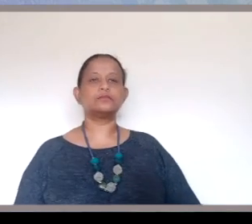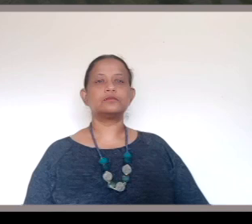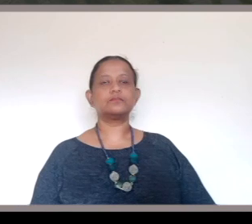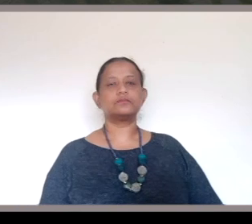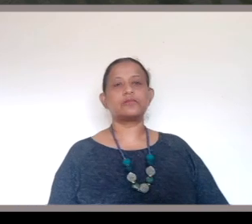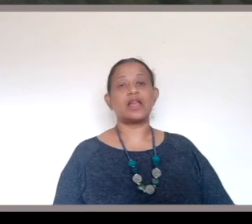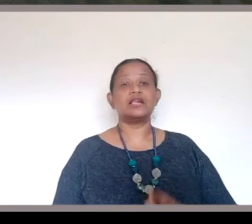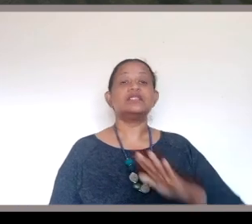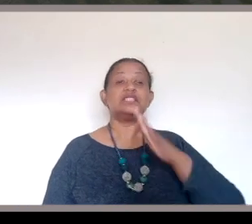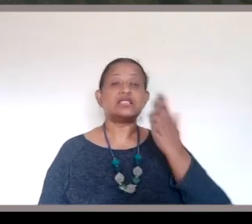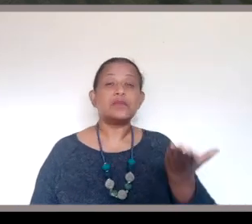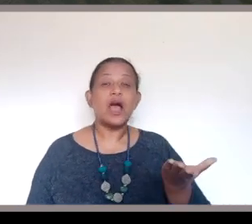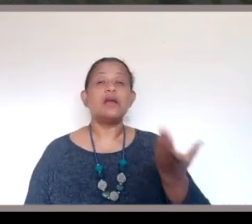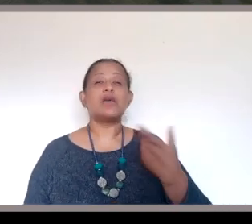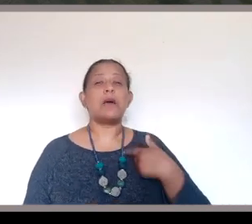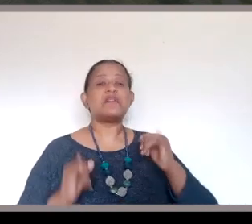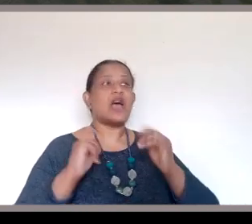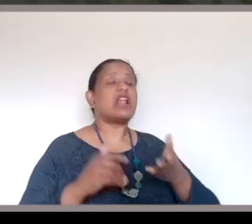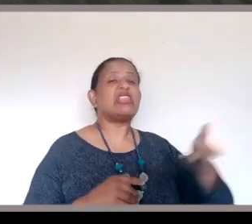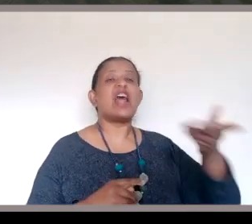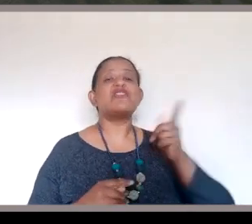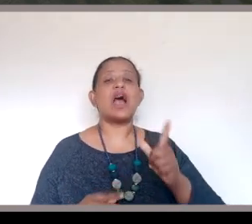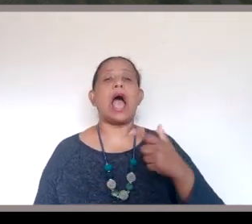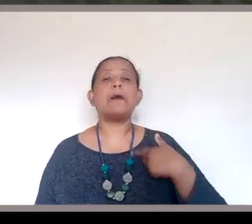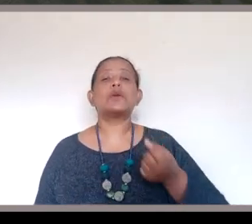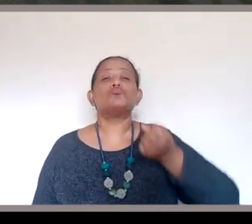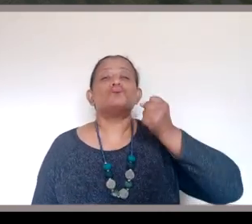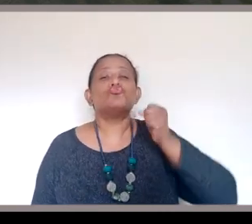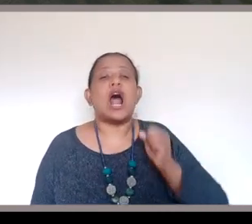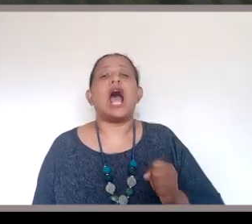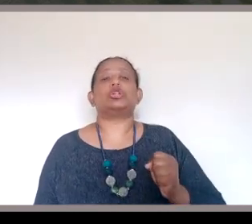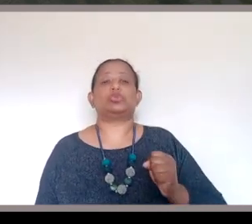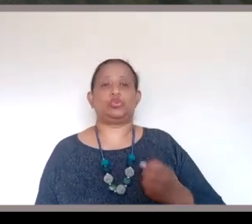called disobedience. Disobedience.